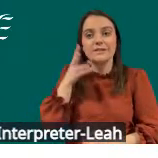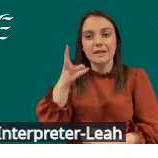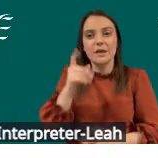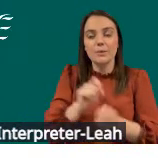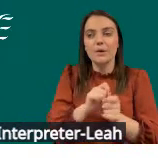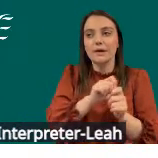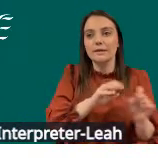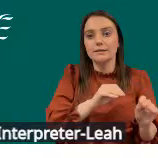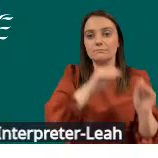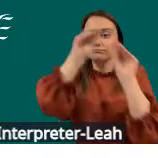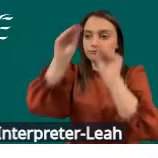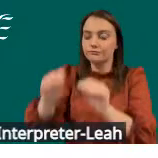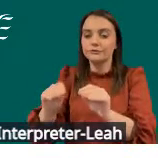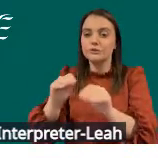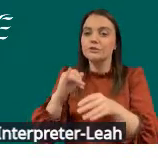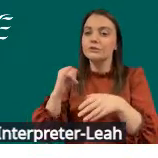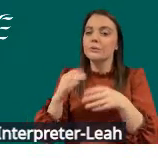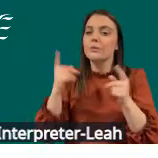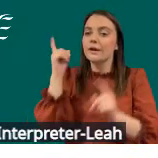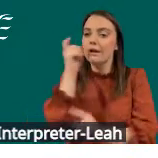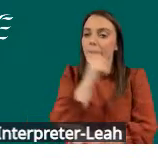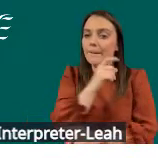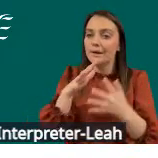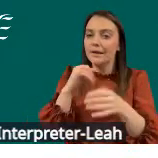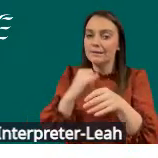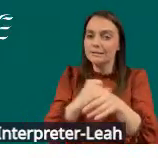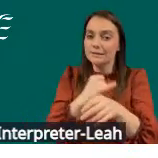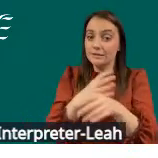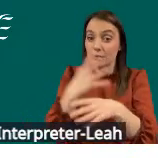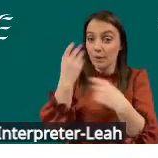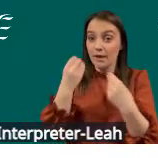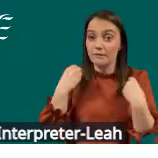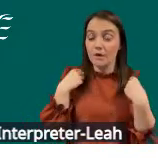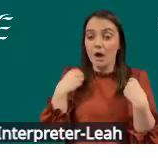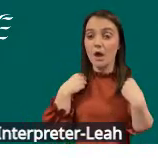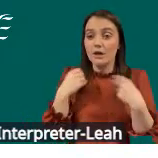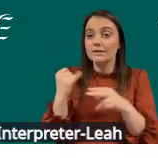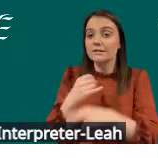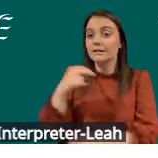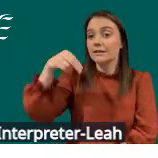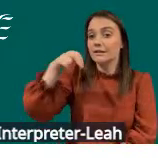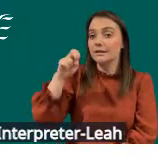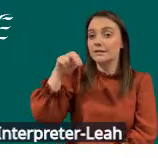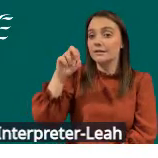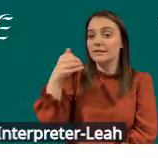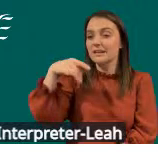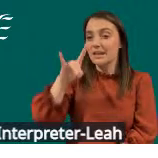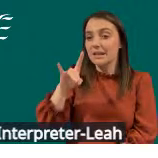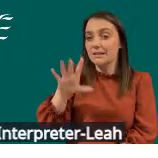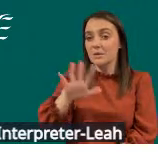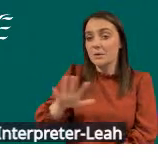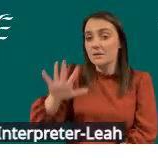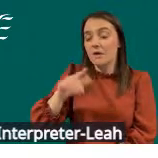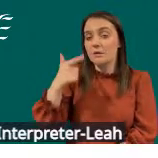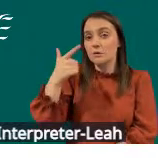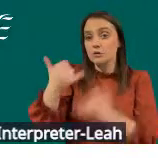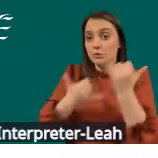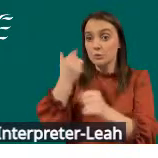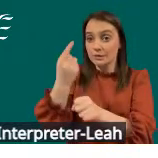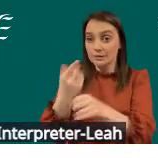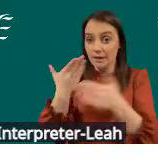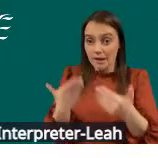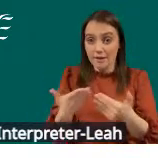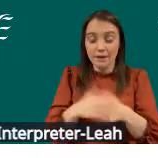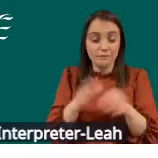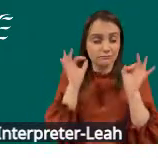And it's great to have them now. So we have our complex clinic running in Nina for the last 2 years about. And it's great